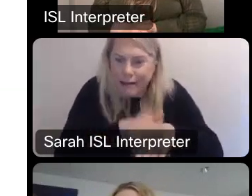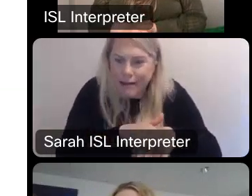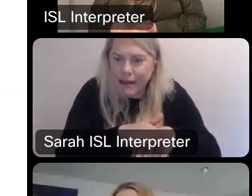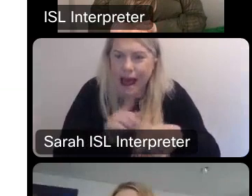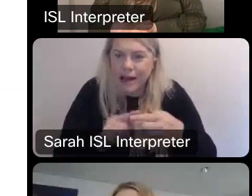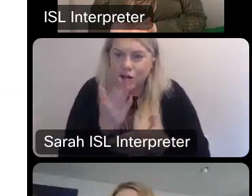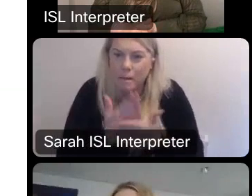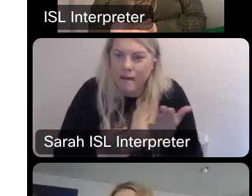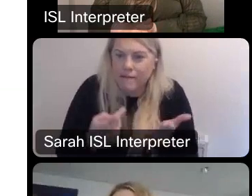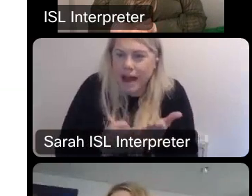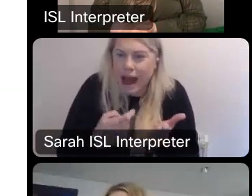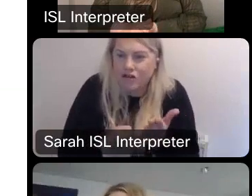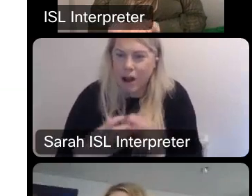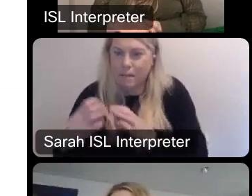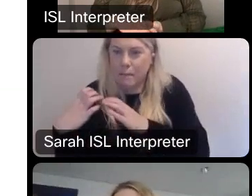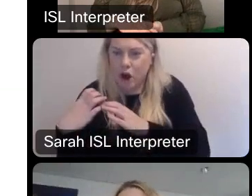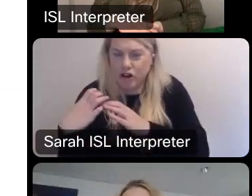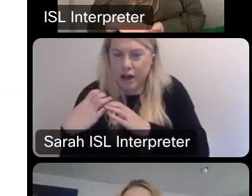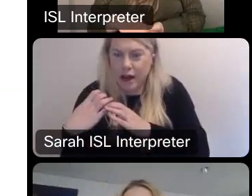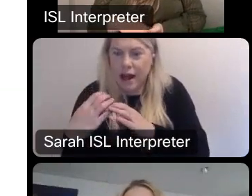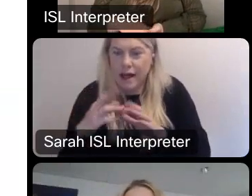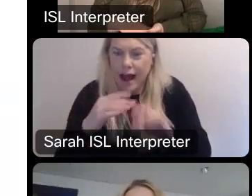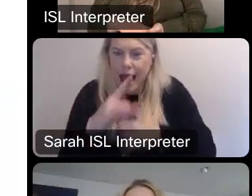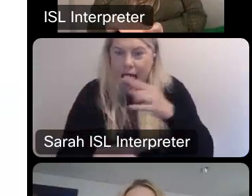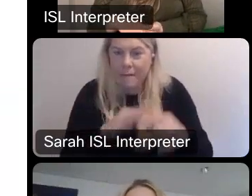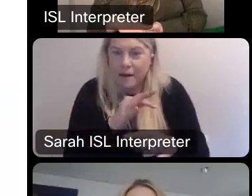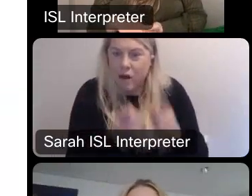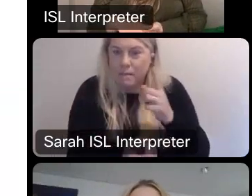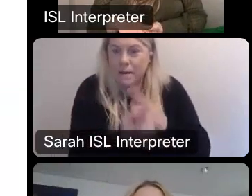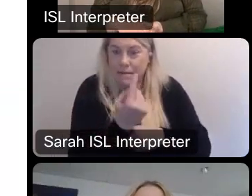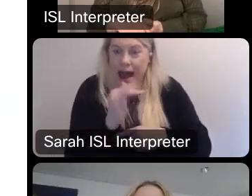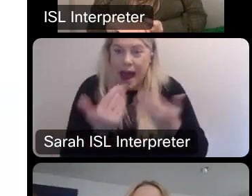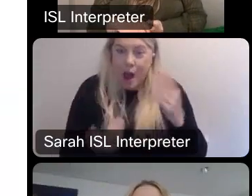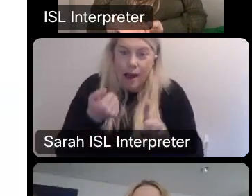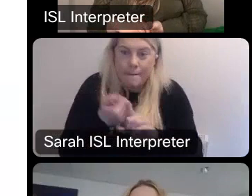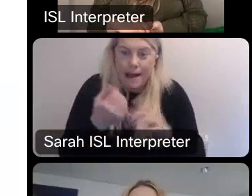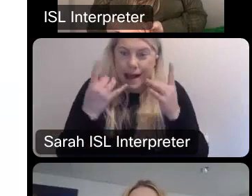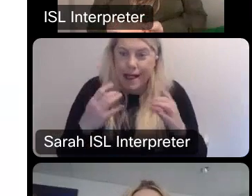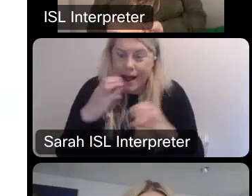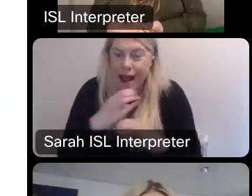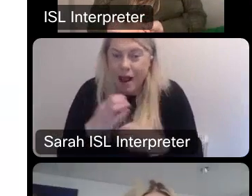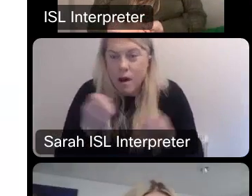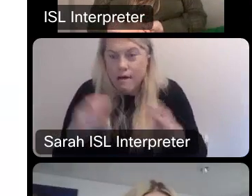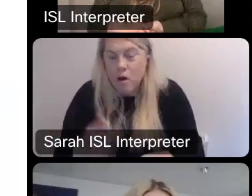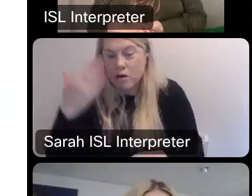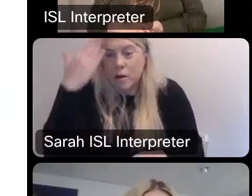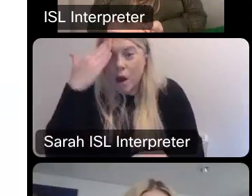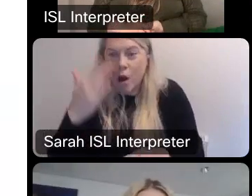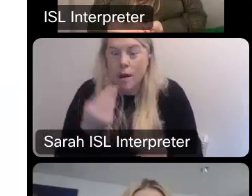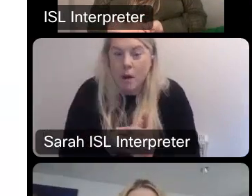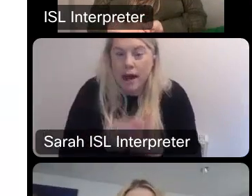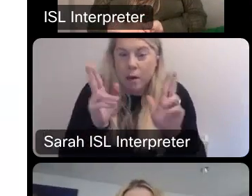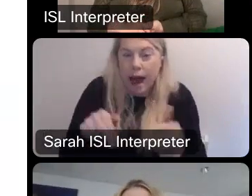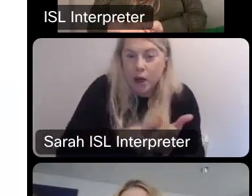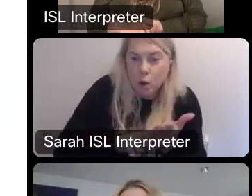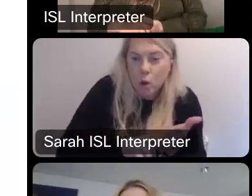burden associated with incidents and the impact that has on healthcare. which we know is obviously money that we could use and spend